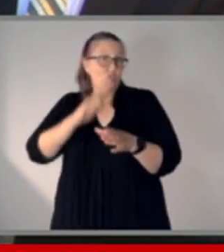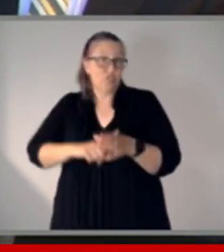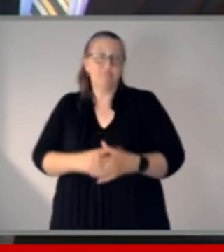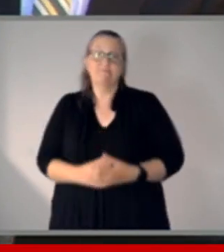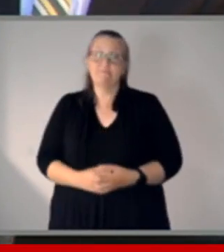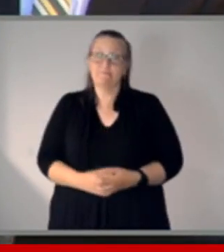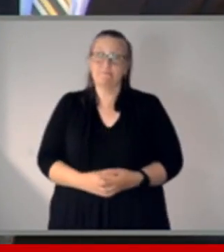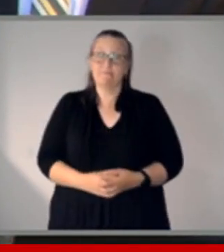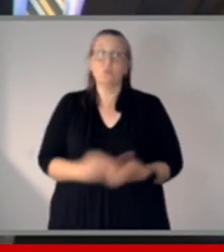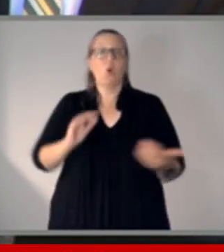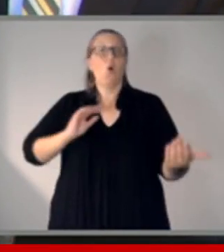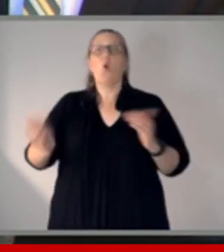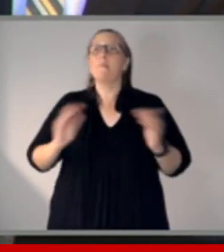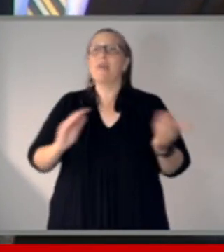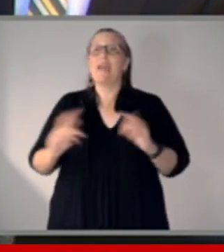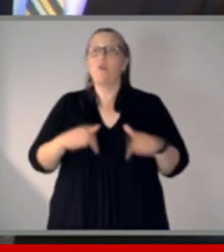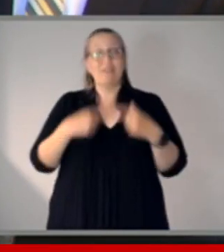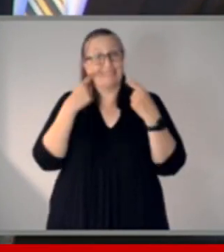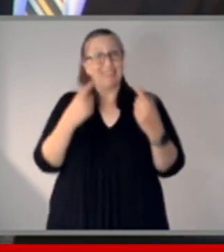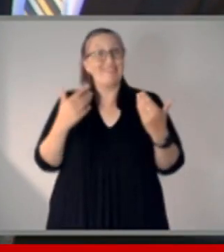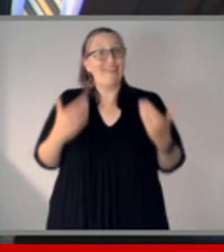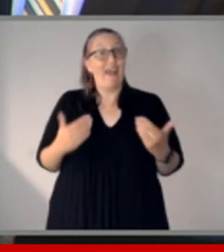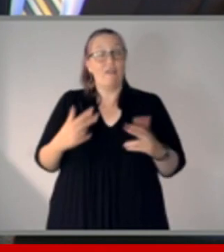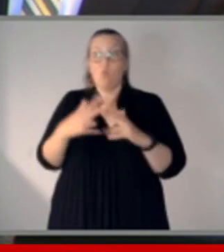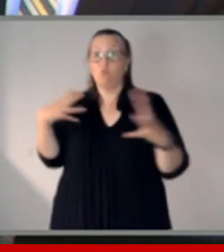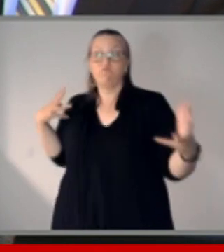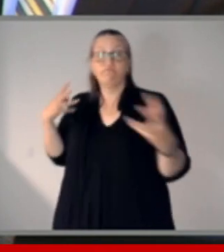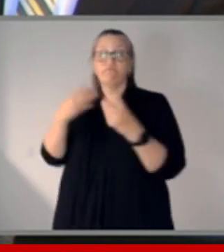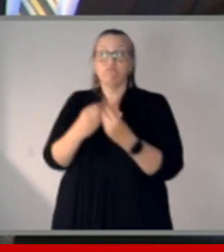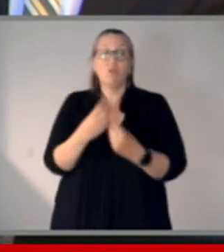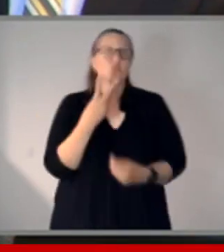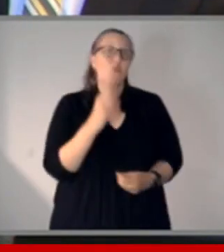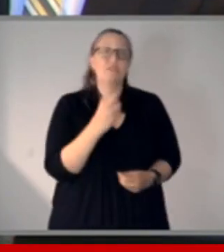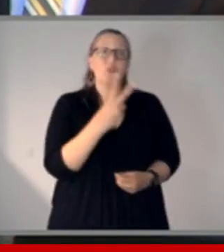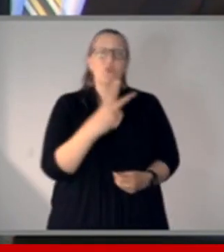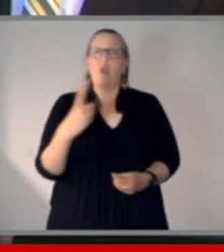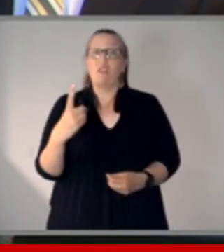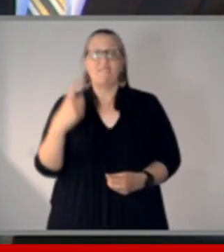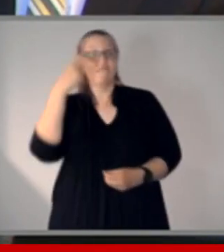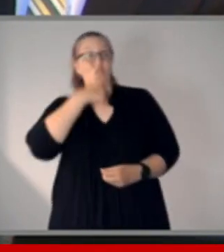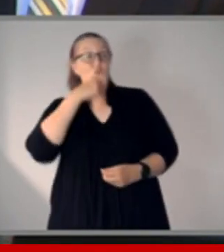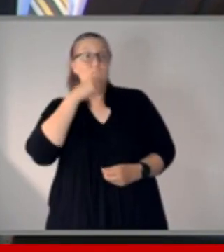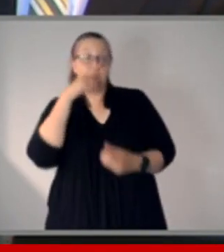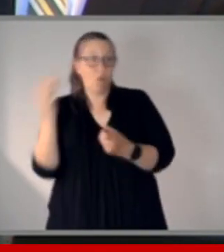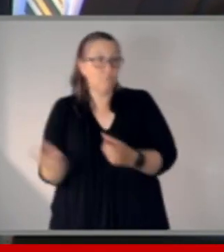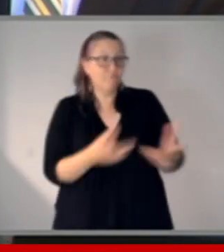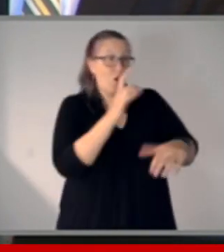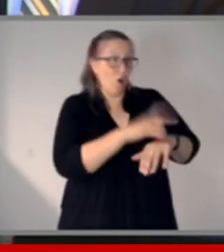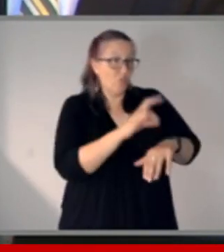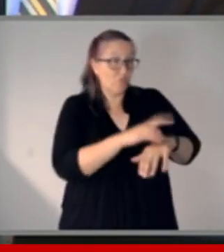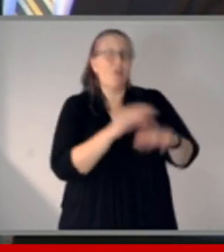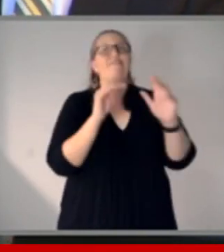Contrast that to what we've seen throughout the whole of 2021 until very recently, very few people in hospital, and now